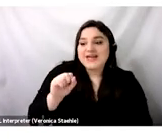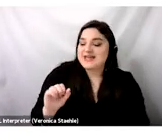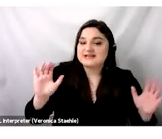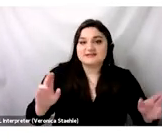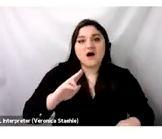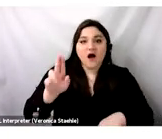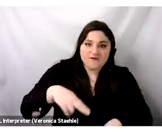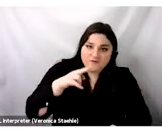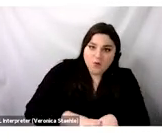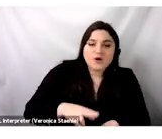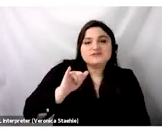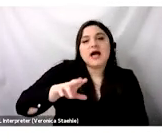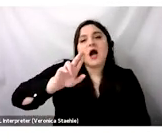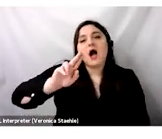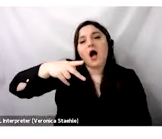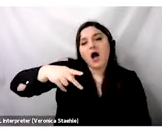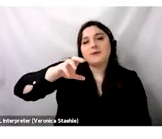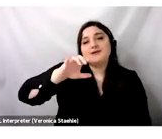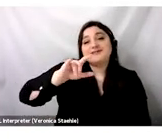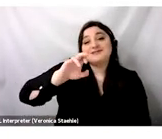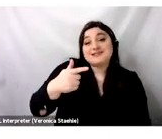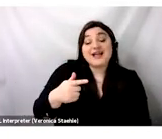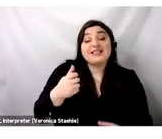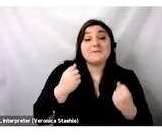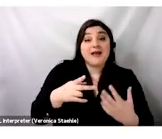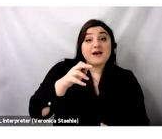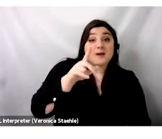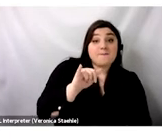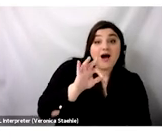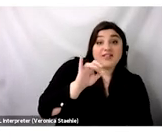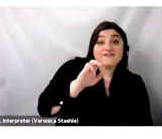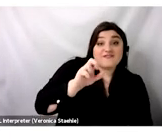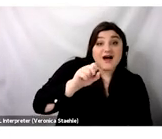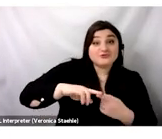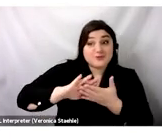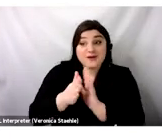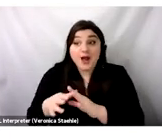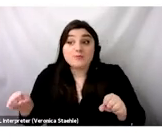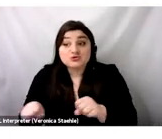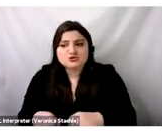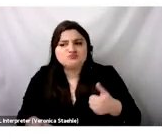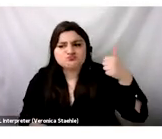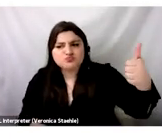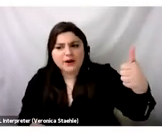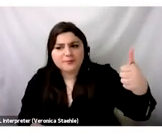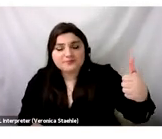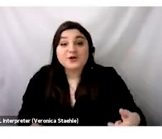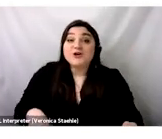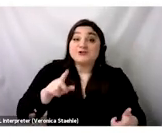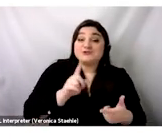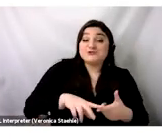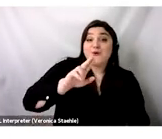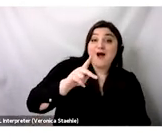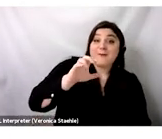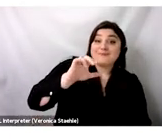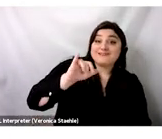upcycling polyfibers into a shoe is great. Upcycling things is wonderful, right? Finding uses